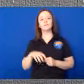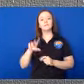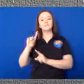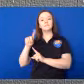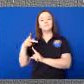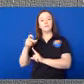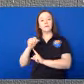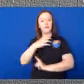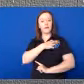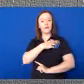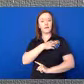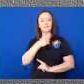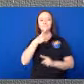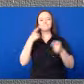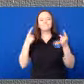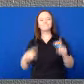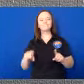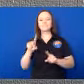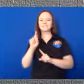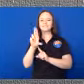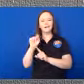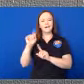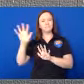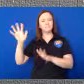impossible for drivers to see.